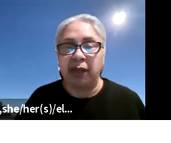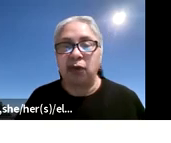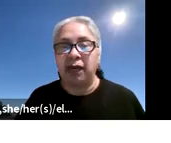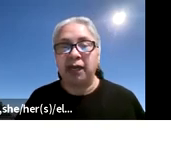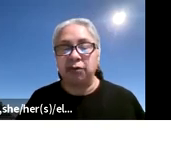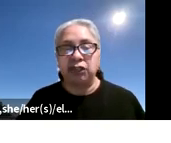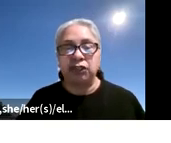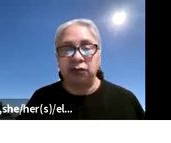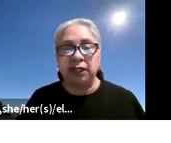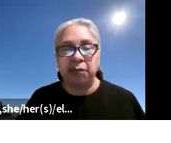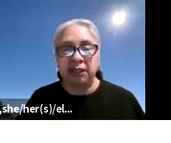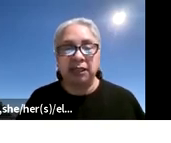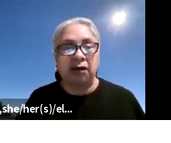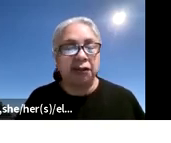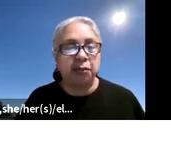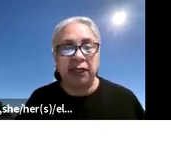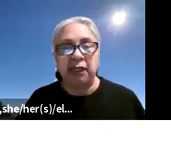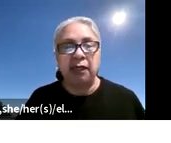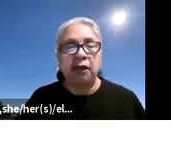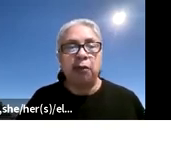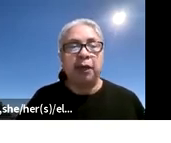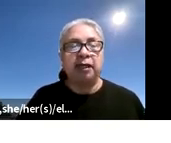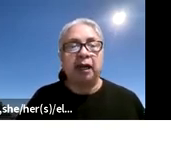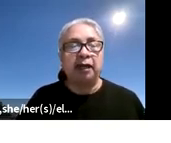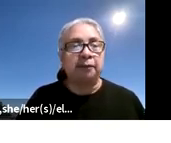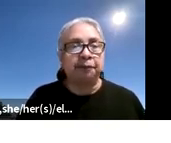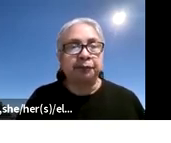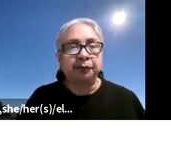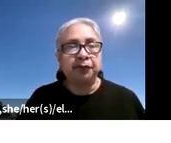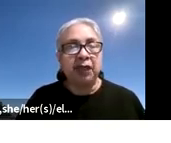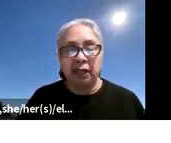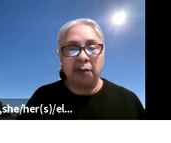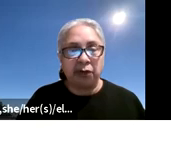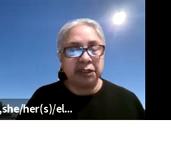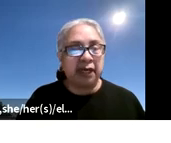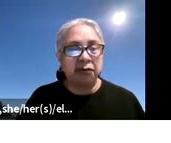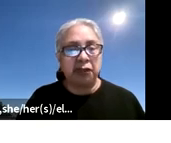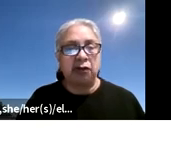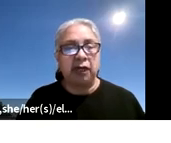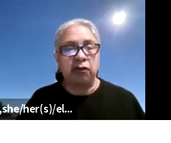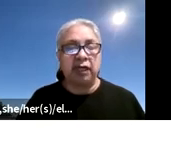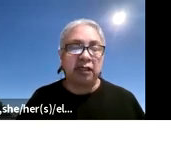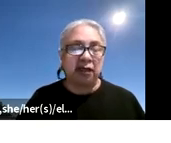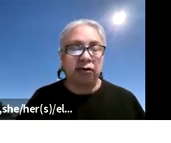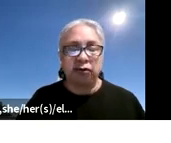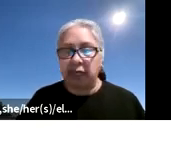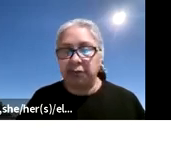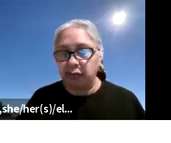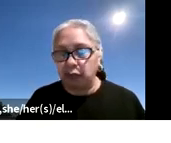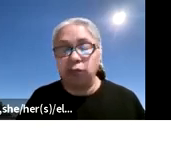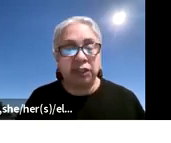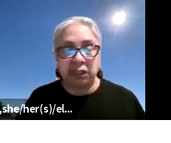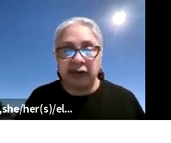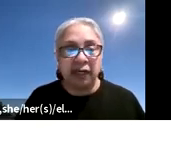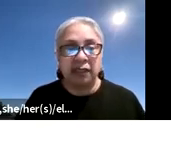what was my why. I was just doing it because it called to me. But I got burnt out, you know, and did other types